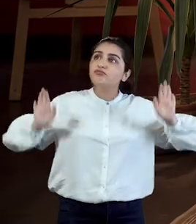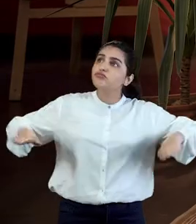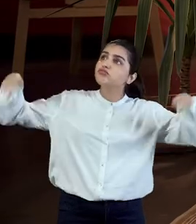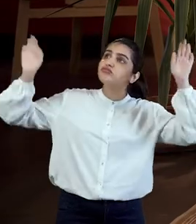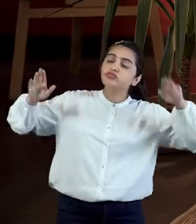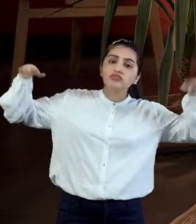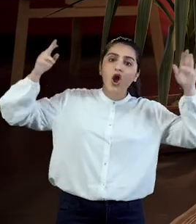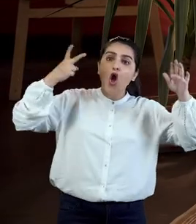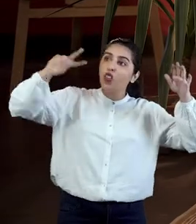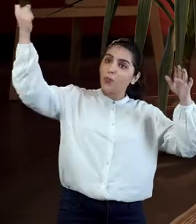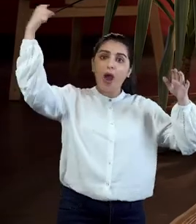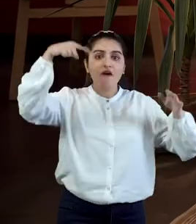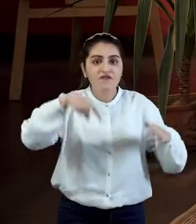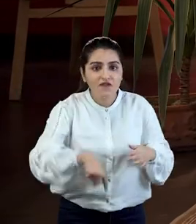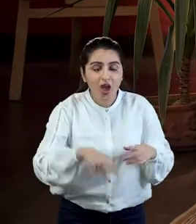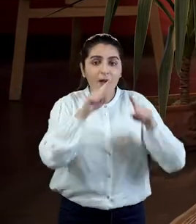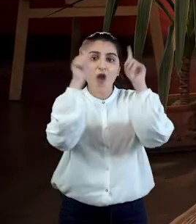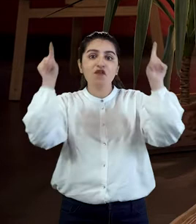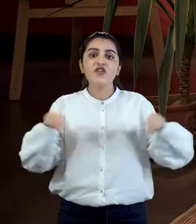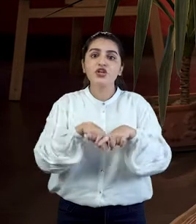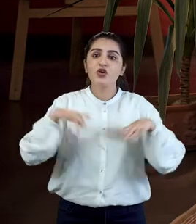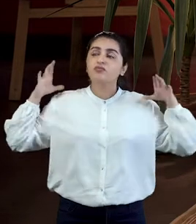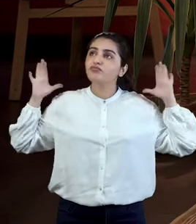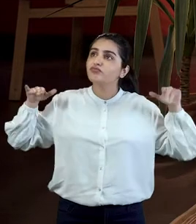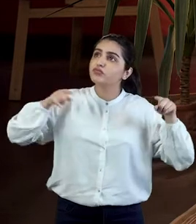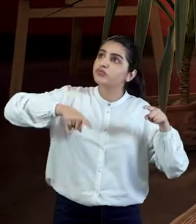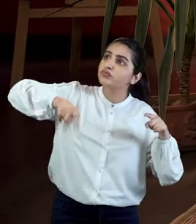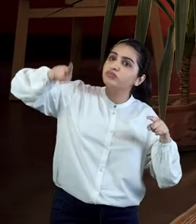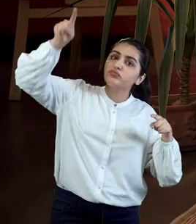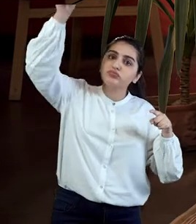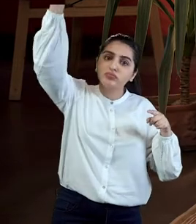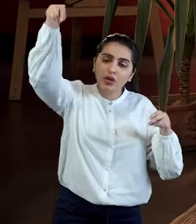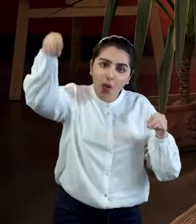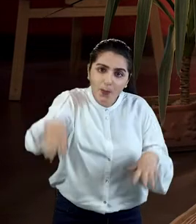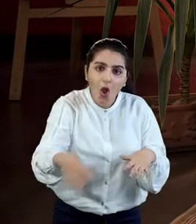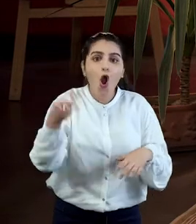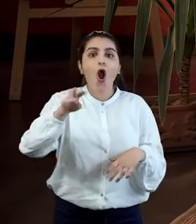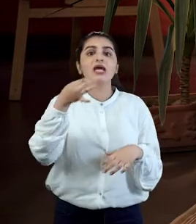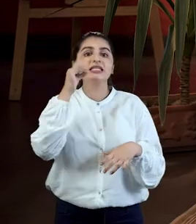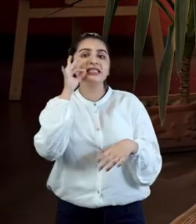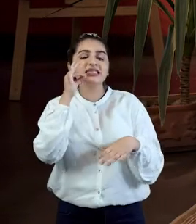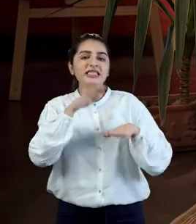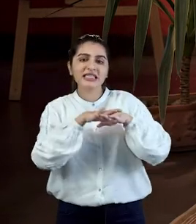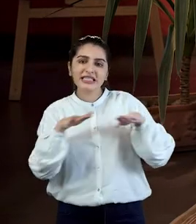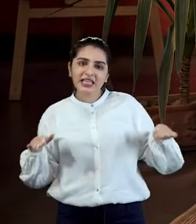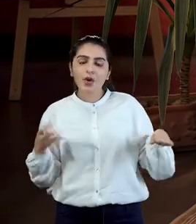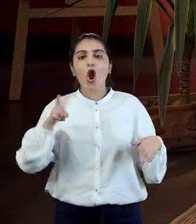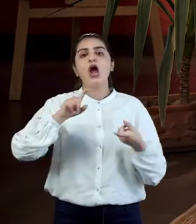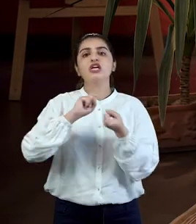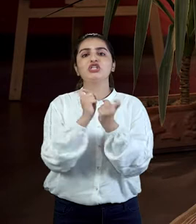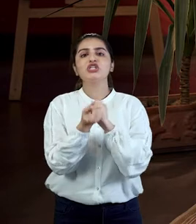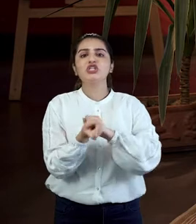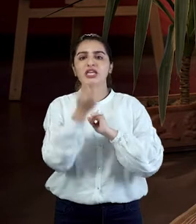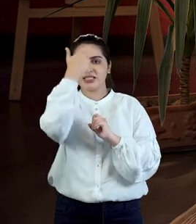all the way back to the palace and in through the window. She perched on a chair at the tea table and changed